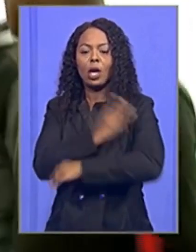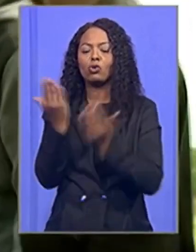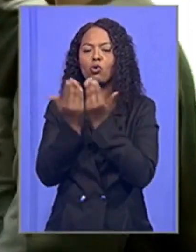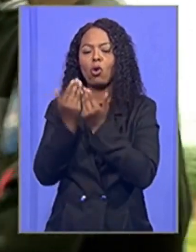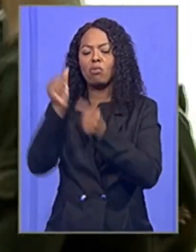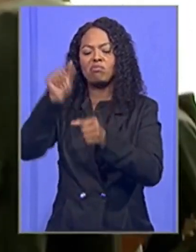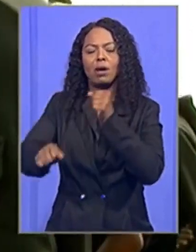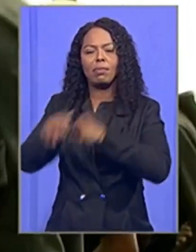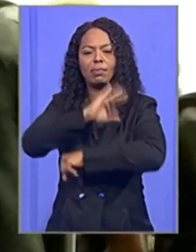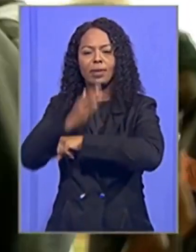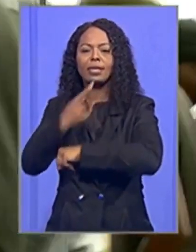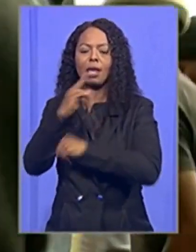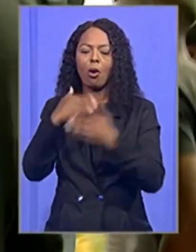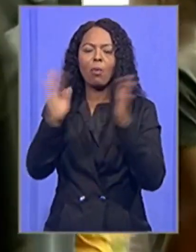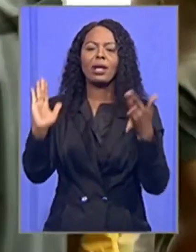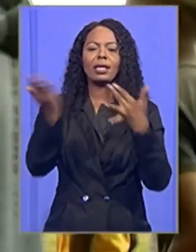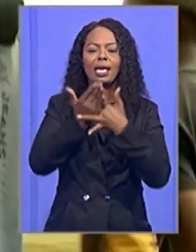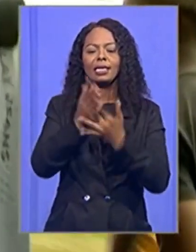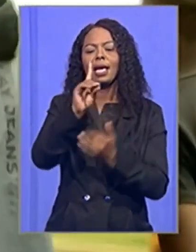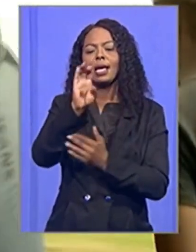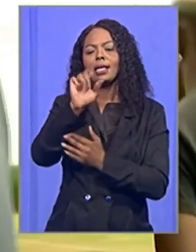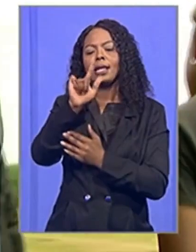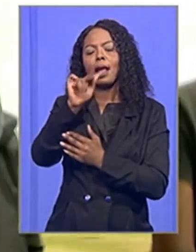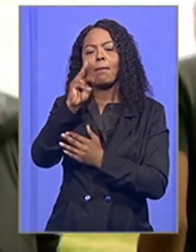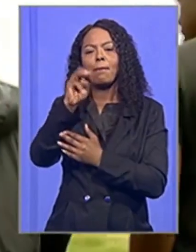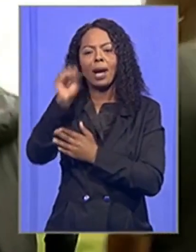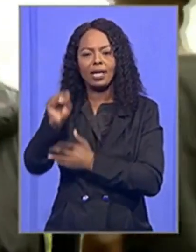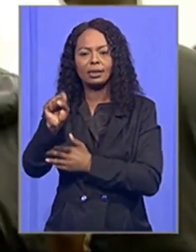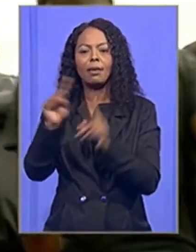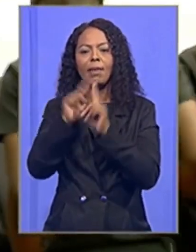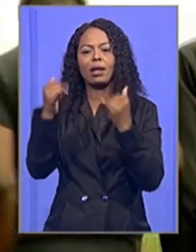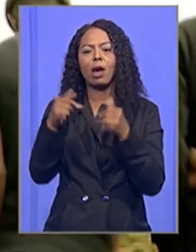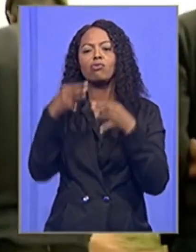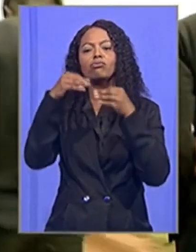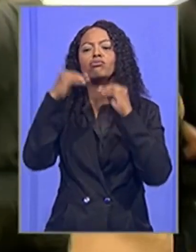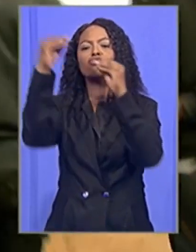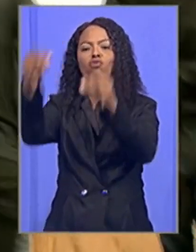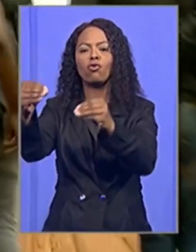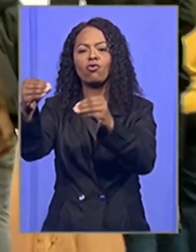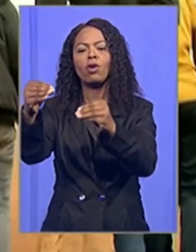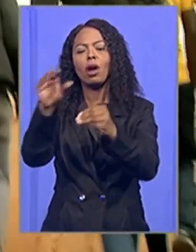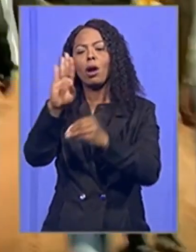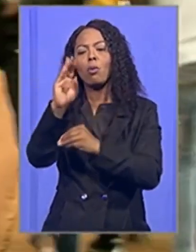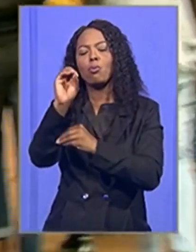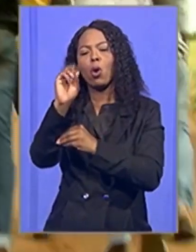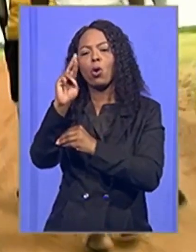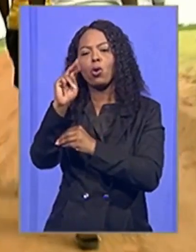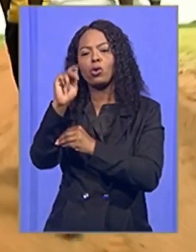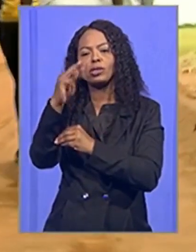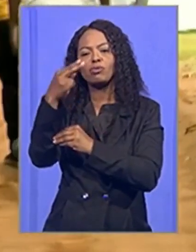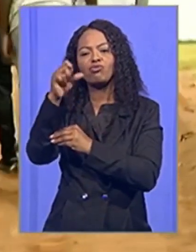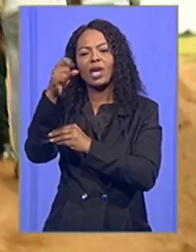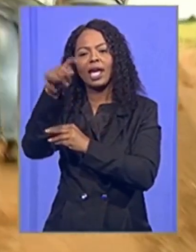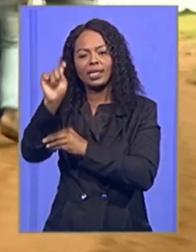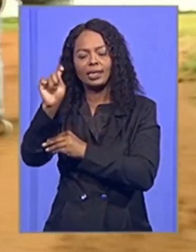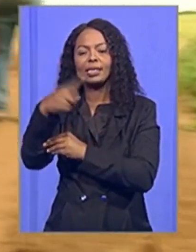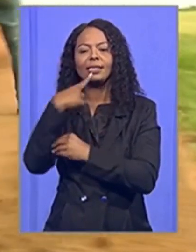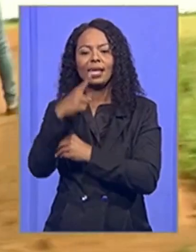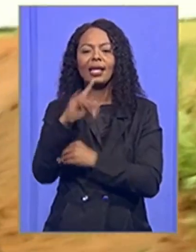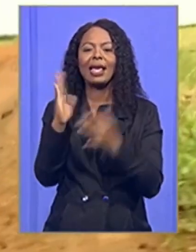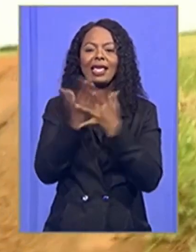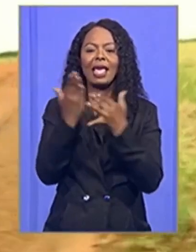kwa stationeng sa sepodisi sa Delmas, mme kgetsi e a fetisetswa kwa stationeng sa Bronkhorstspruit. Go be go a fa diteng tsotlhe tsa kgetsi